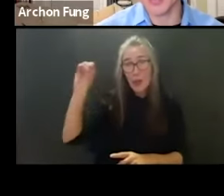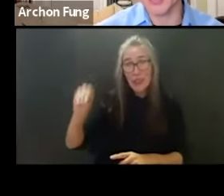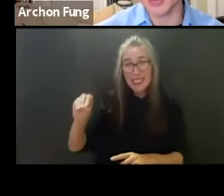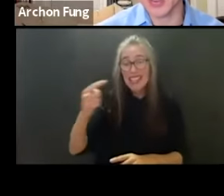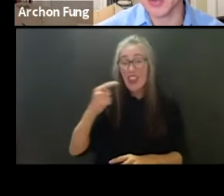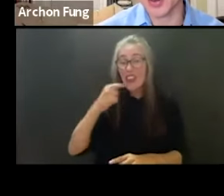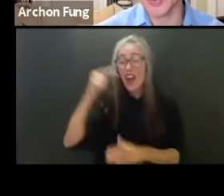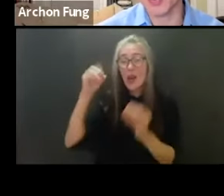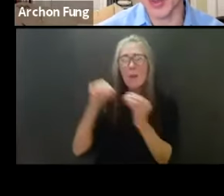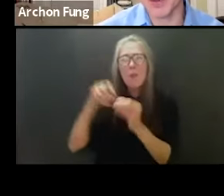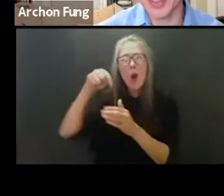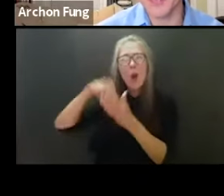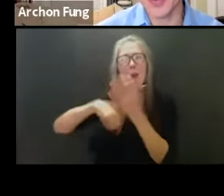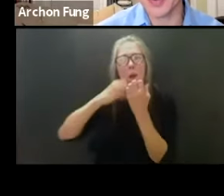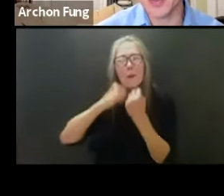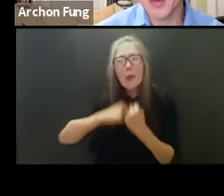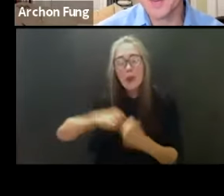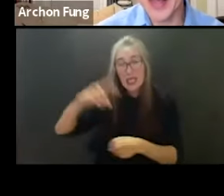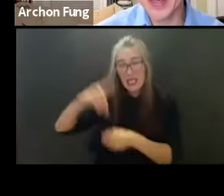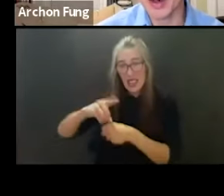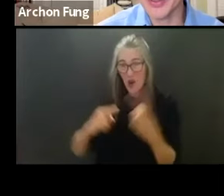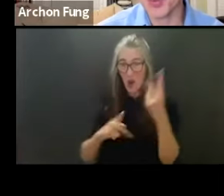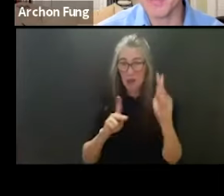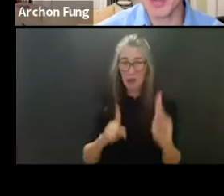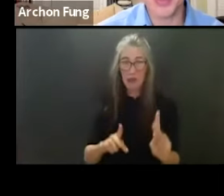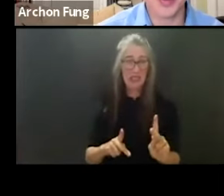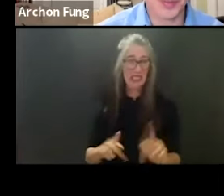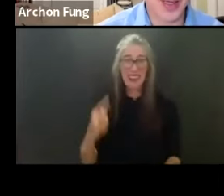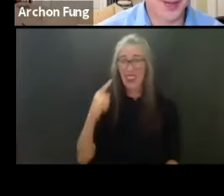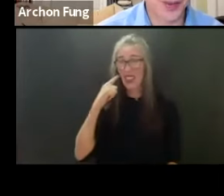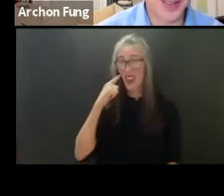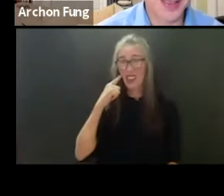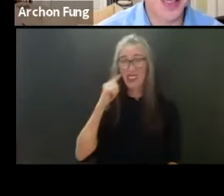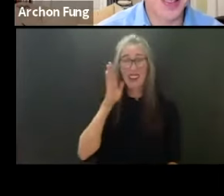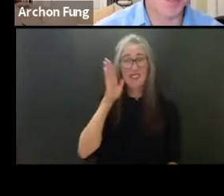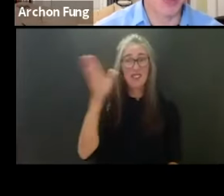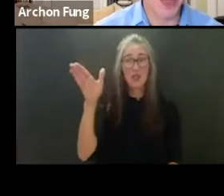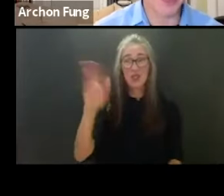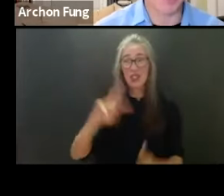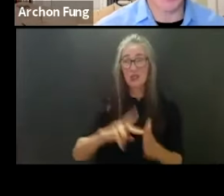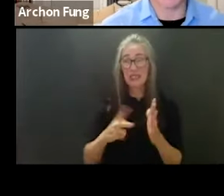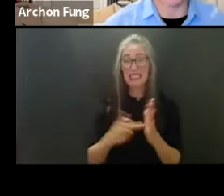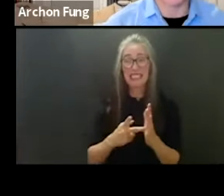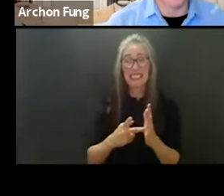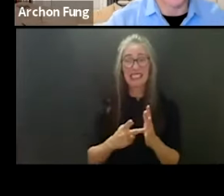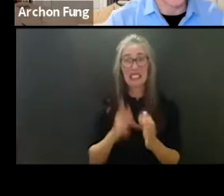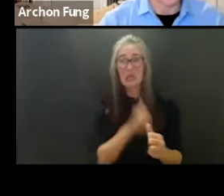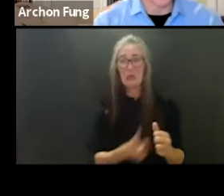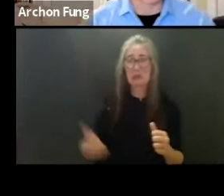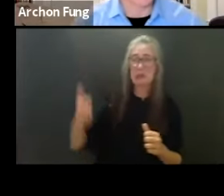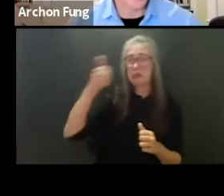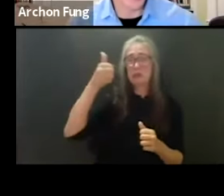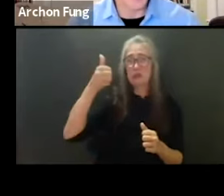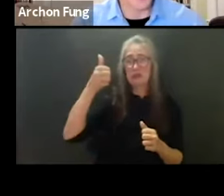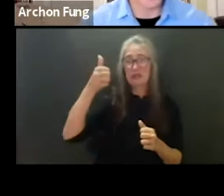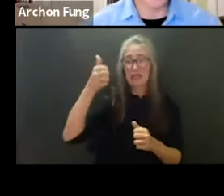democracy with 21% of folks. And then only one person was deeply pessimistic and thought that the future